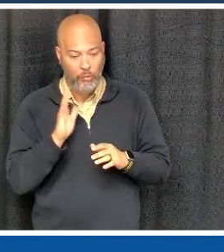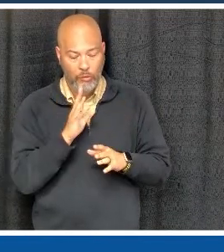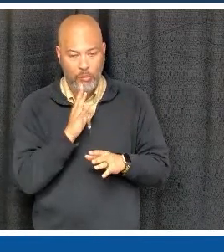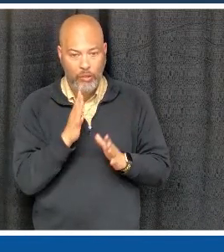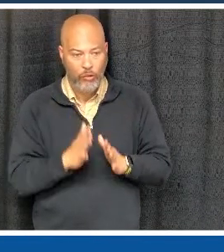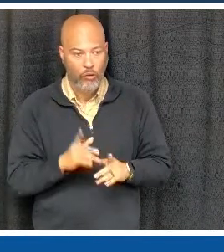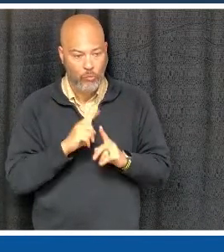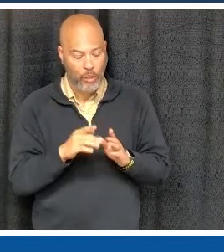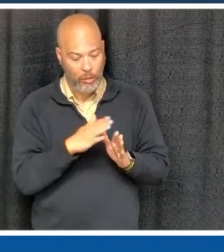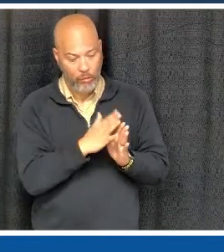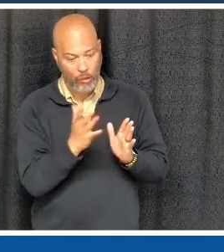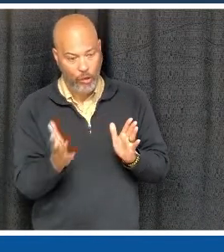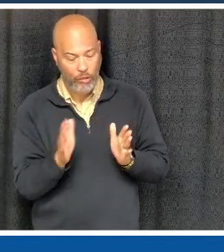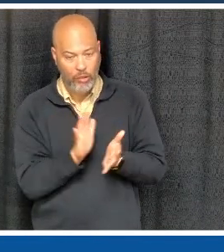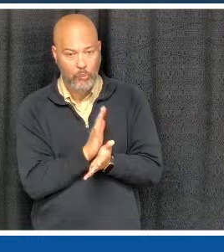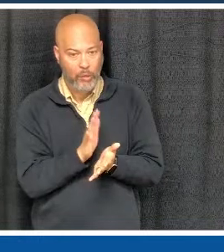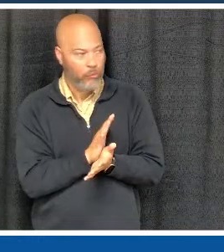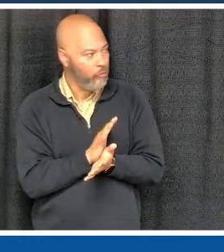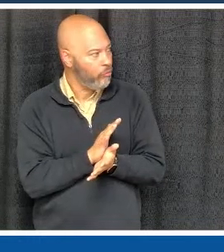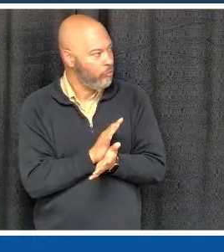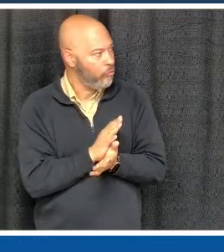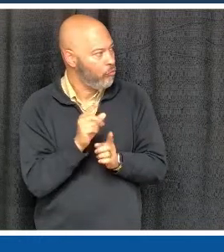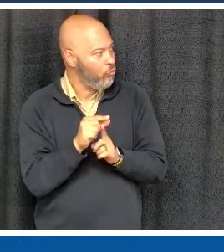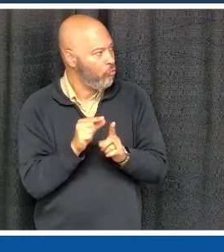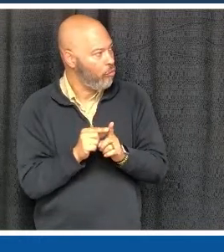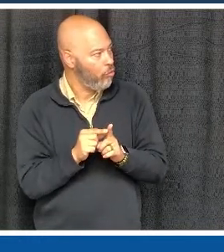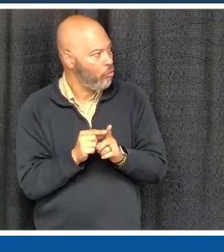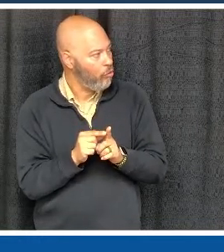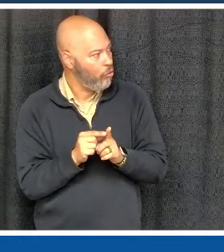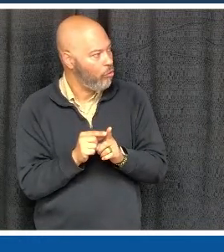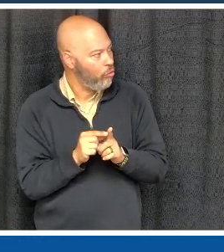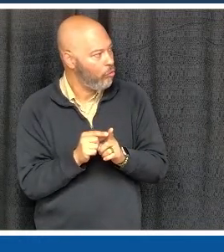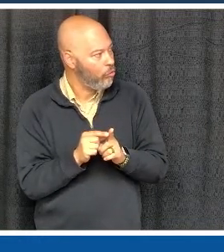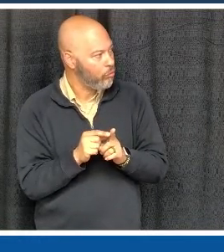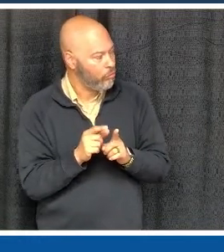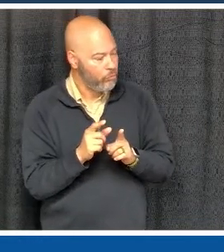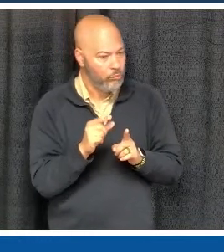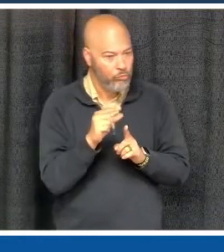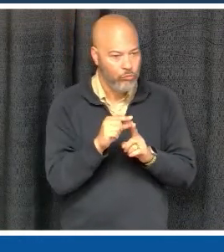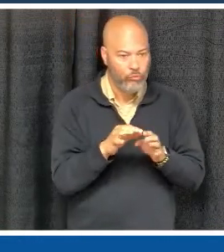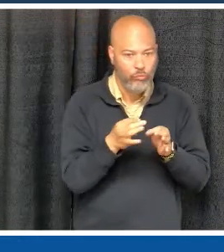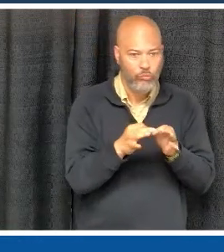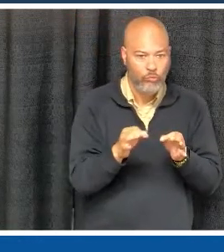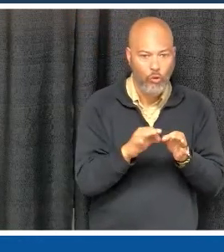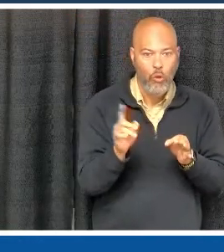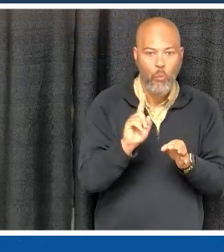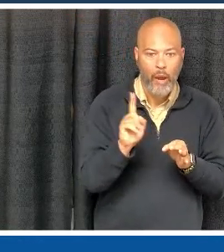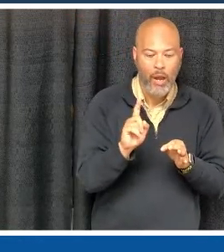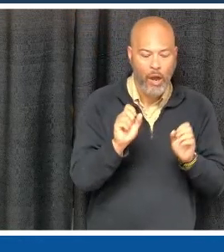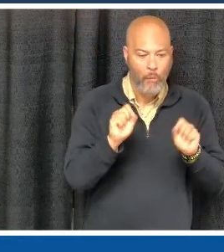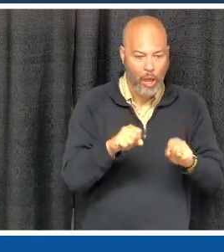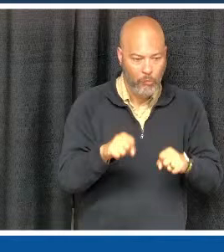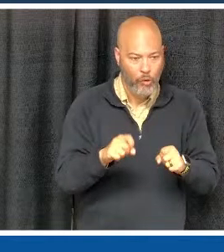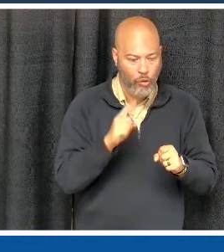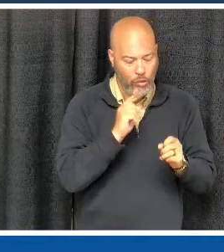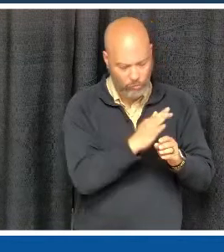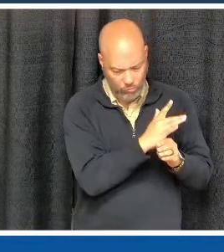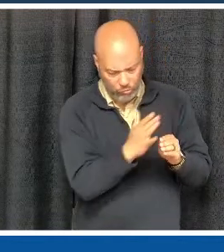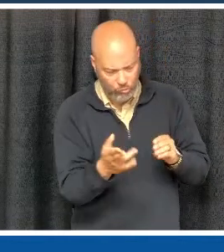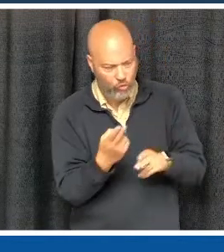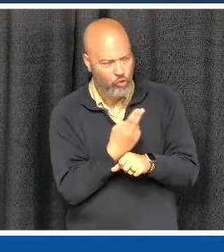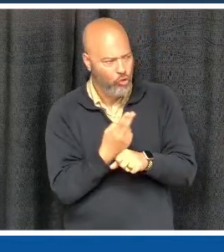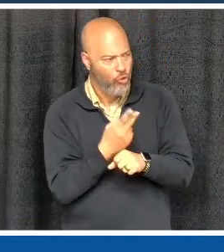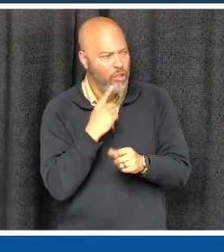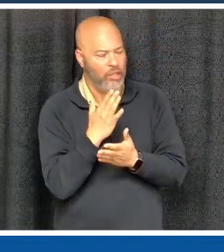that throughout this document, the word where feasible, or the phrase where feasible is throughout. So in